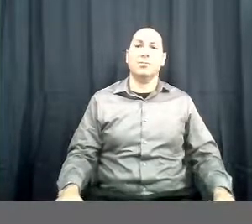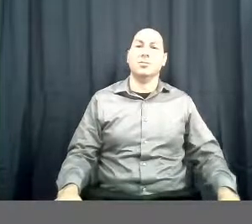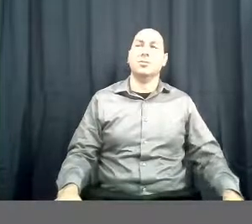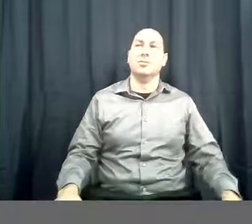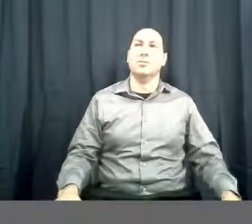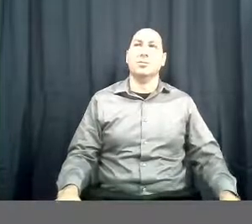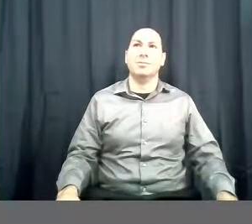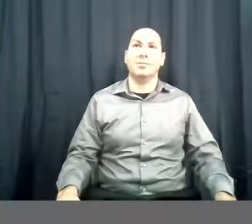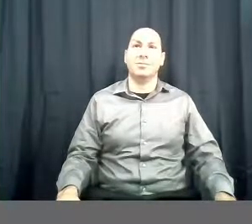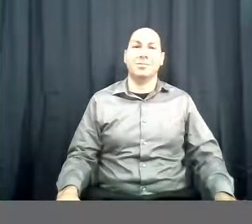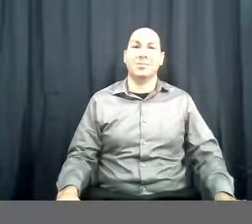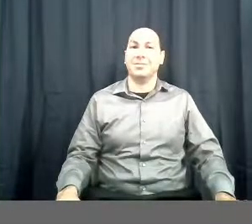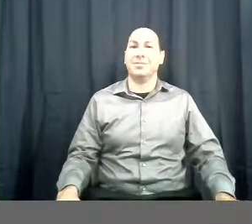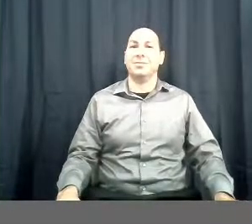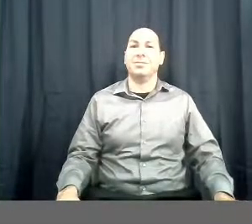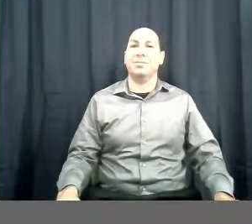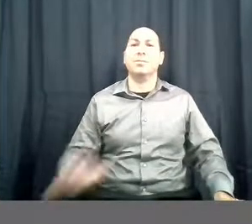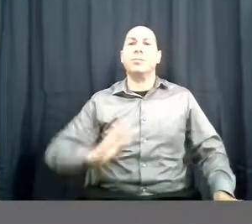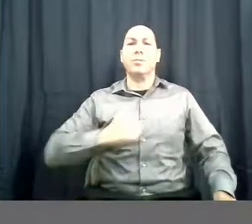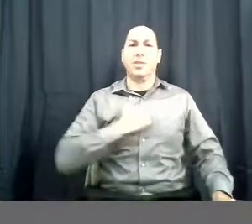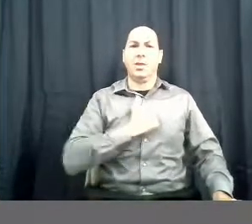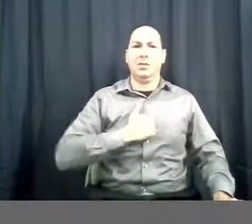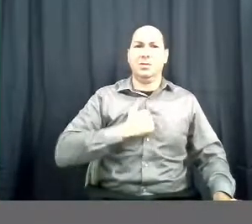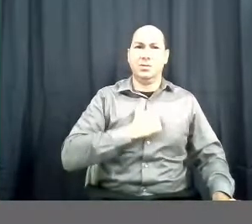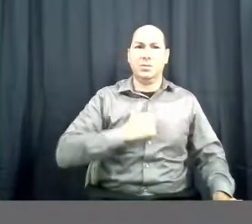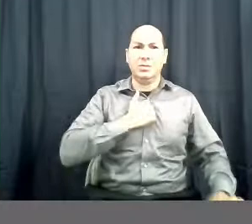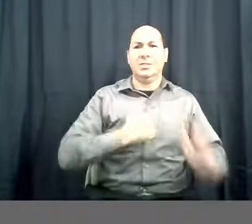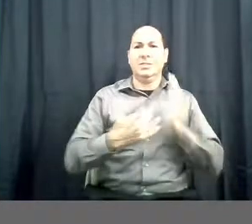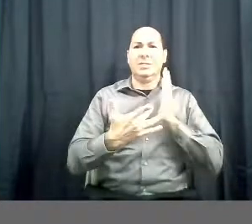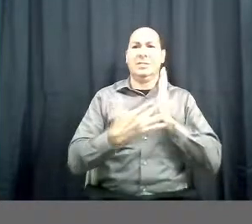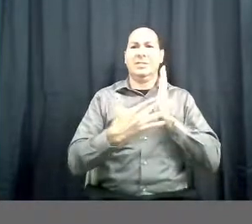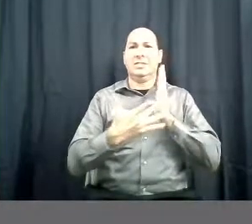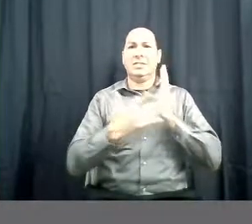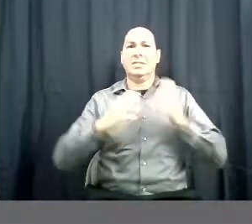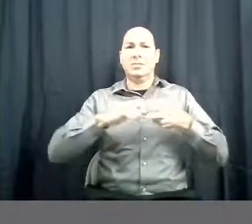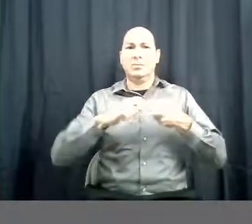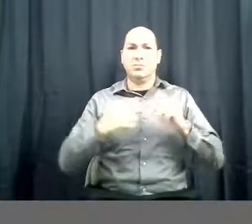Okay, we're resuming. I apologize for the technical problems.